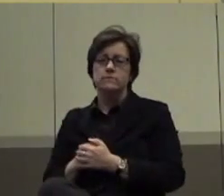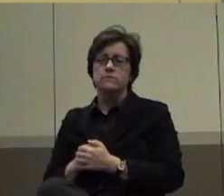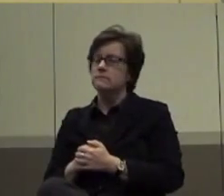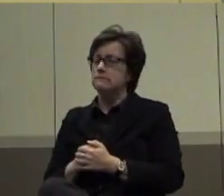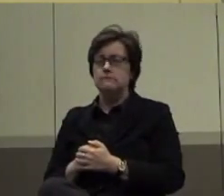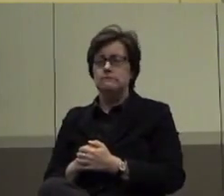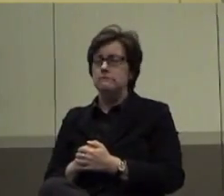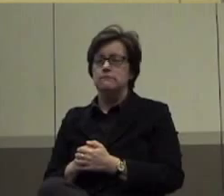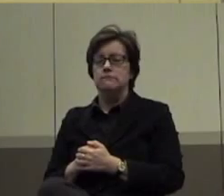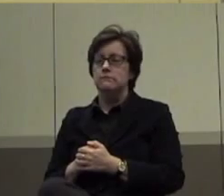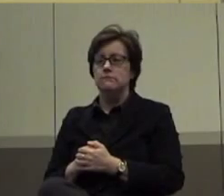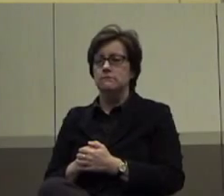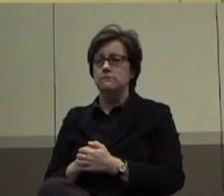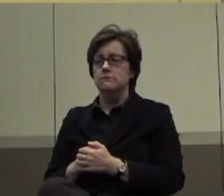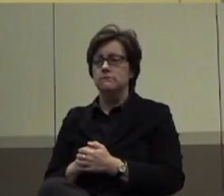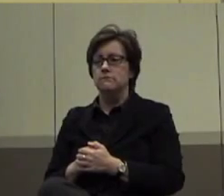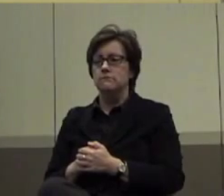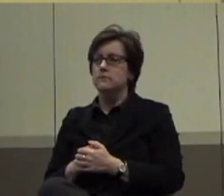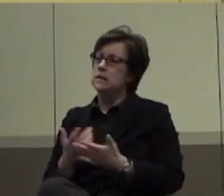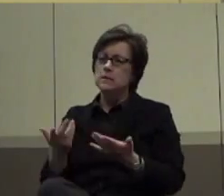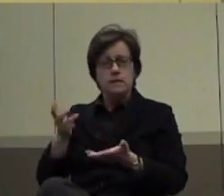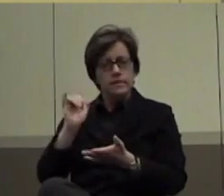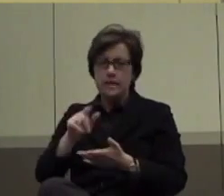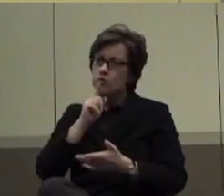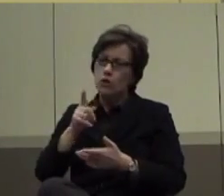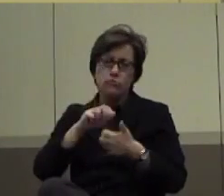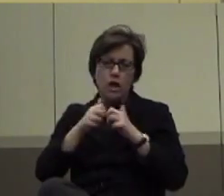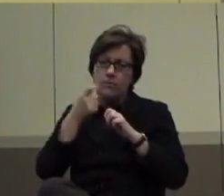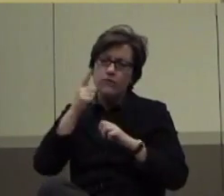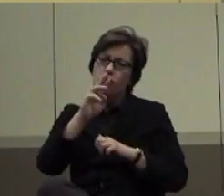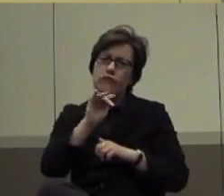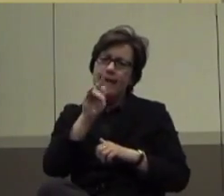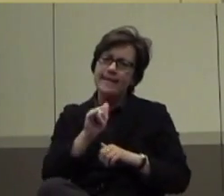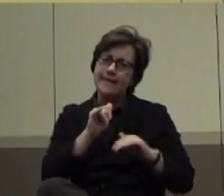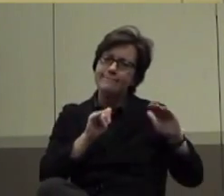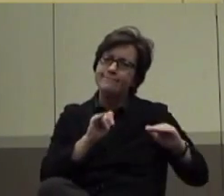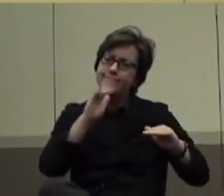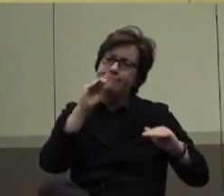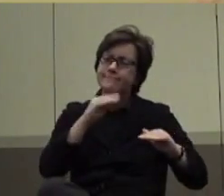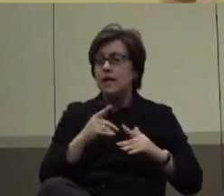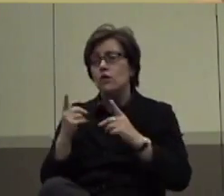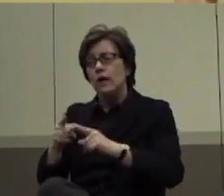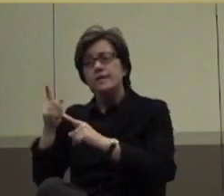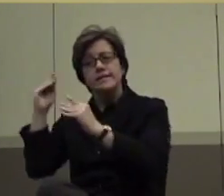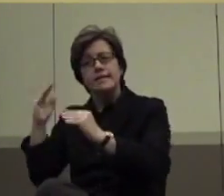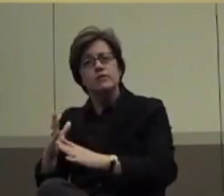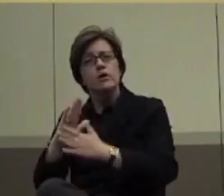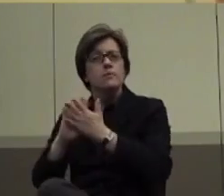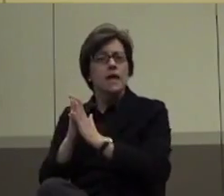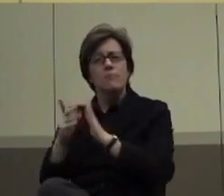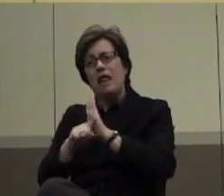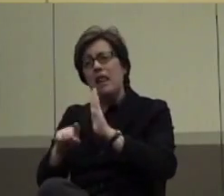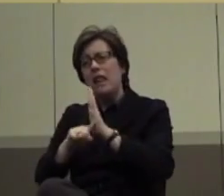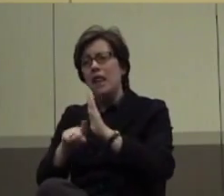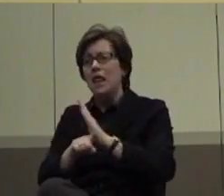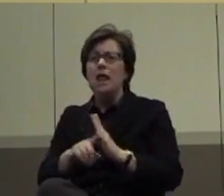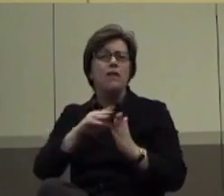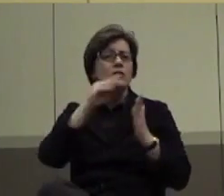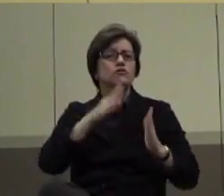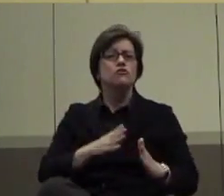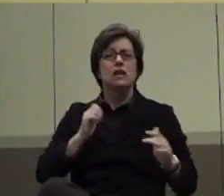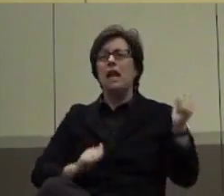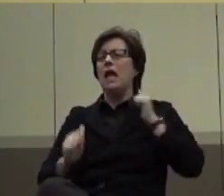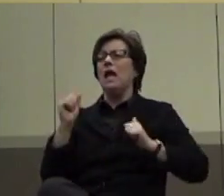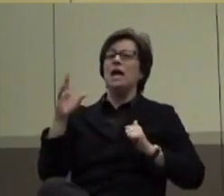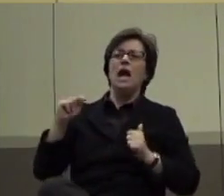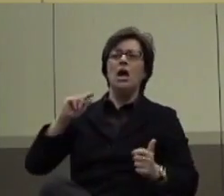okay? And that's a real problem for Randy, all right? And so when she starts becoming very negative, Randy acts out,